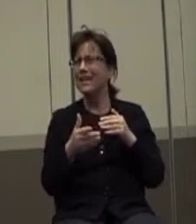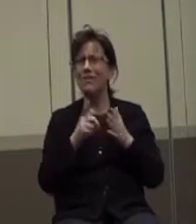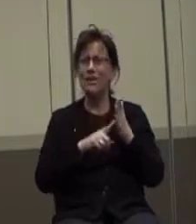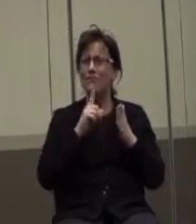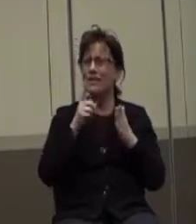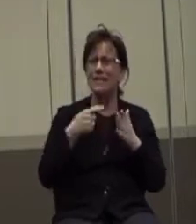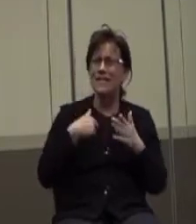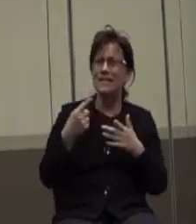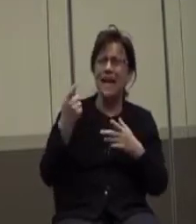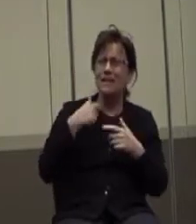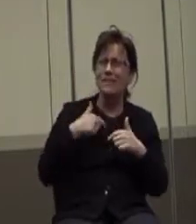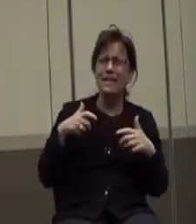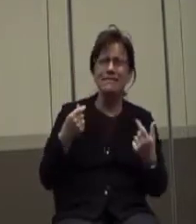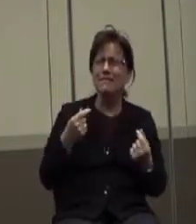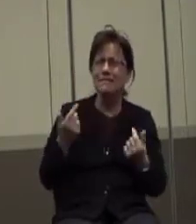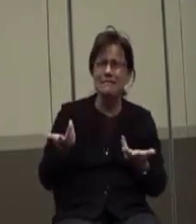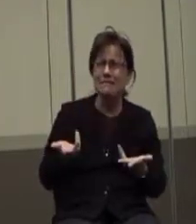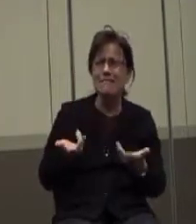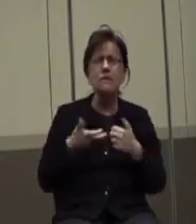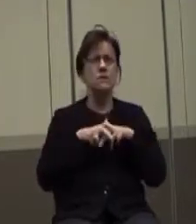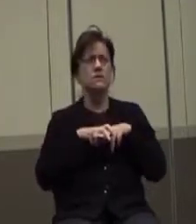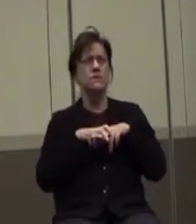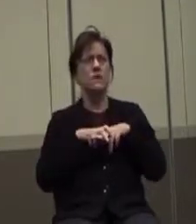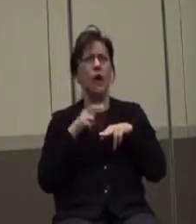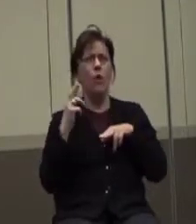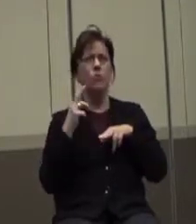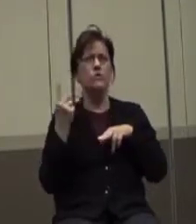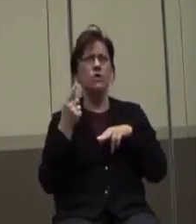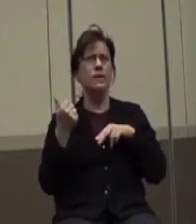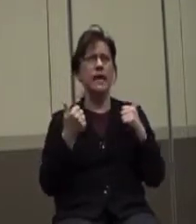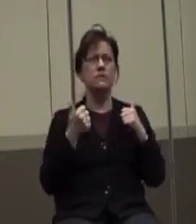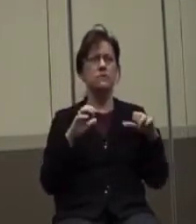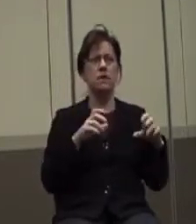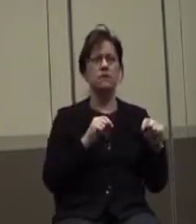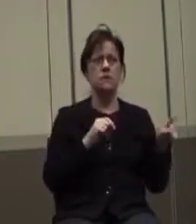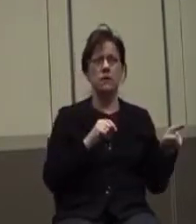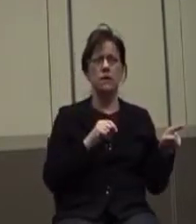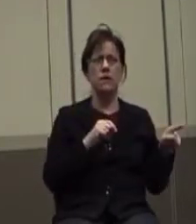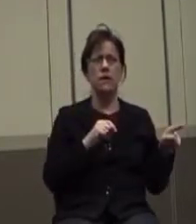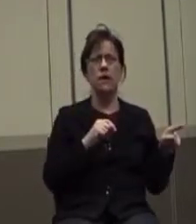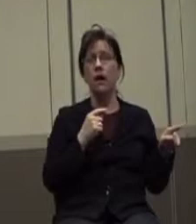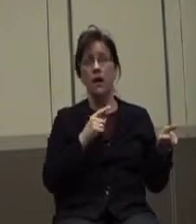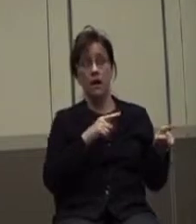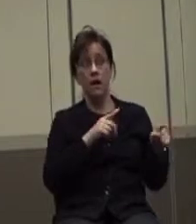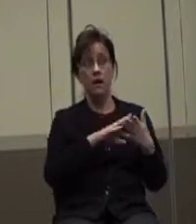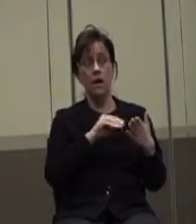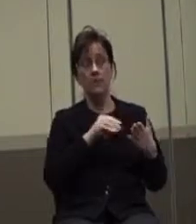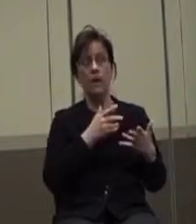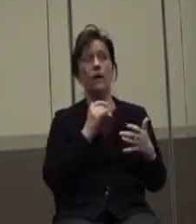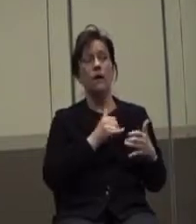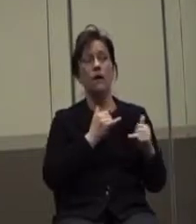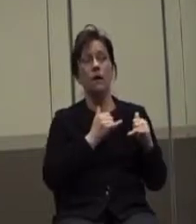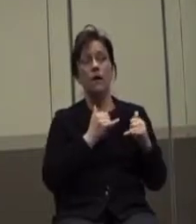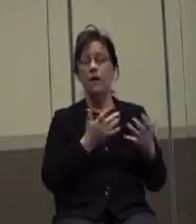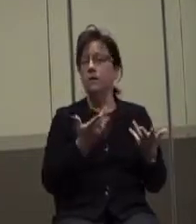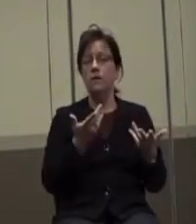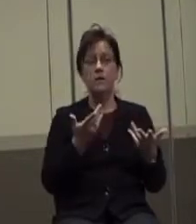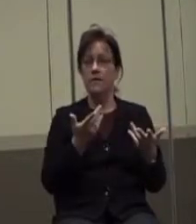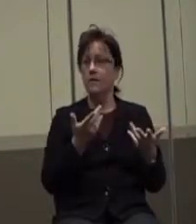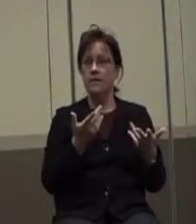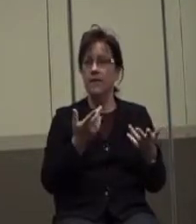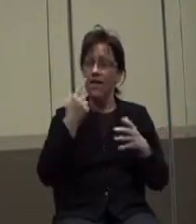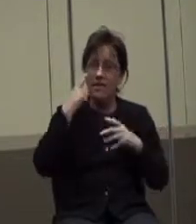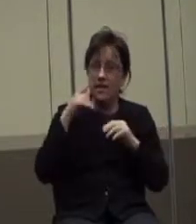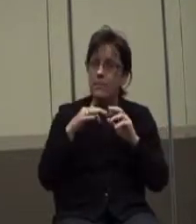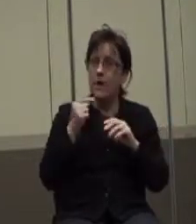hell she just asked me to do. Okay? So I'm going to sit back and hope somebody else picked it up and they can do it, right? So think about how